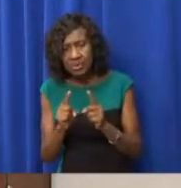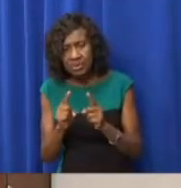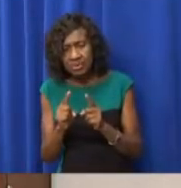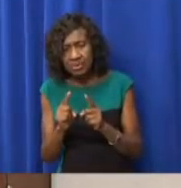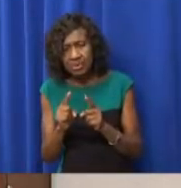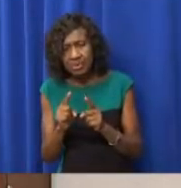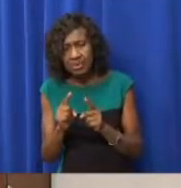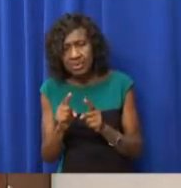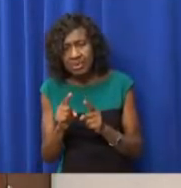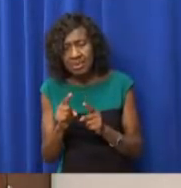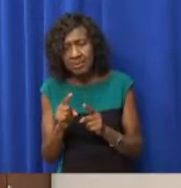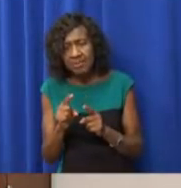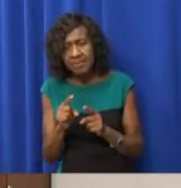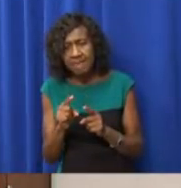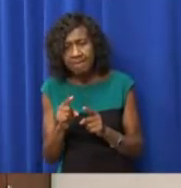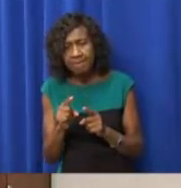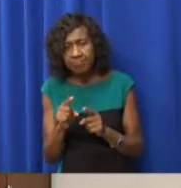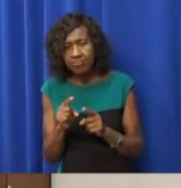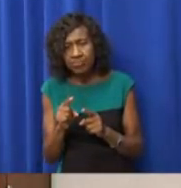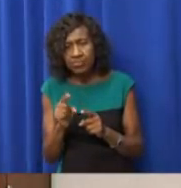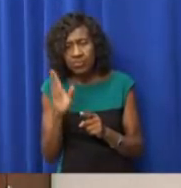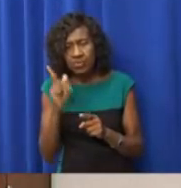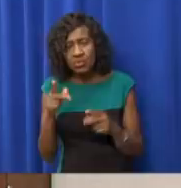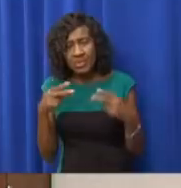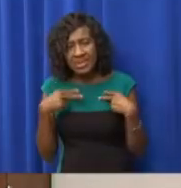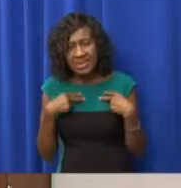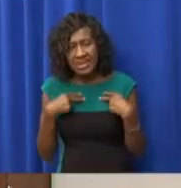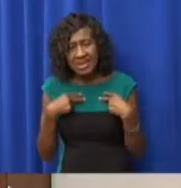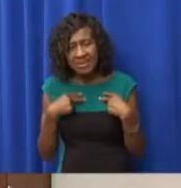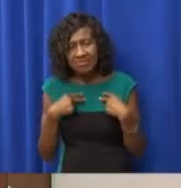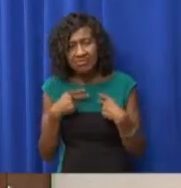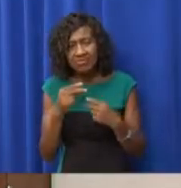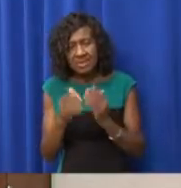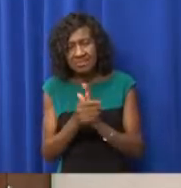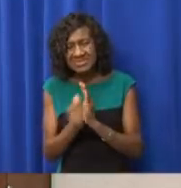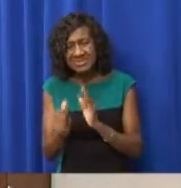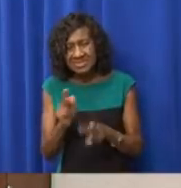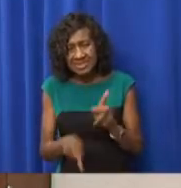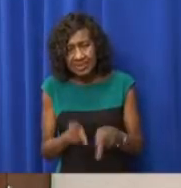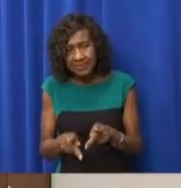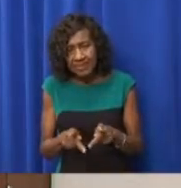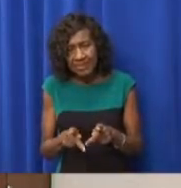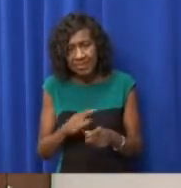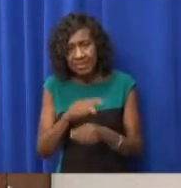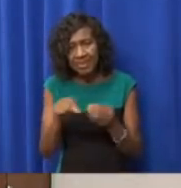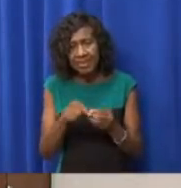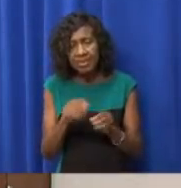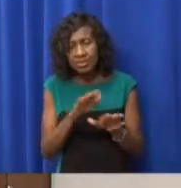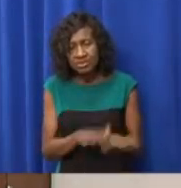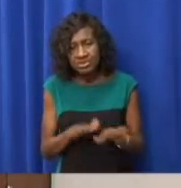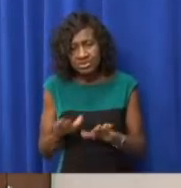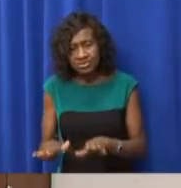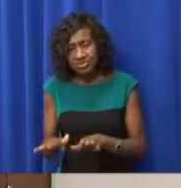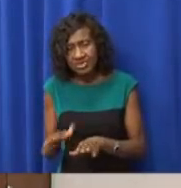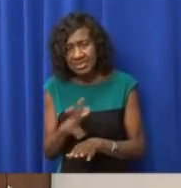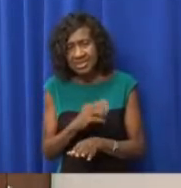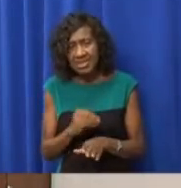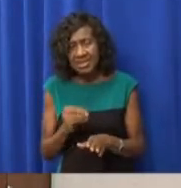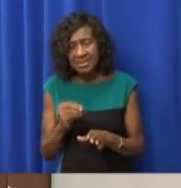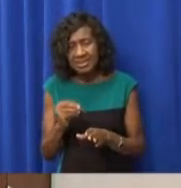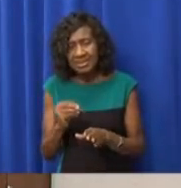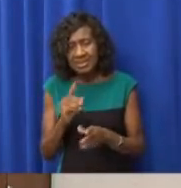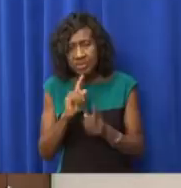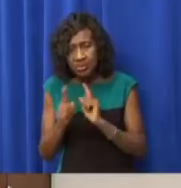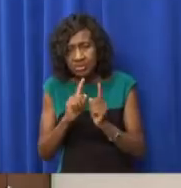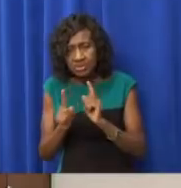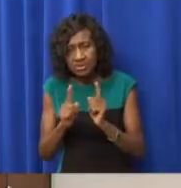health symposium is going to have children experts on the panel, and we'll have a focus on children.